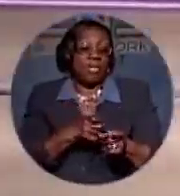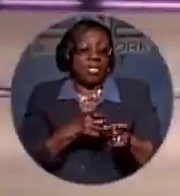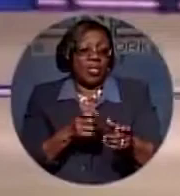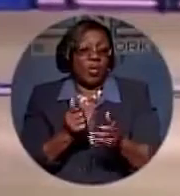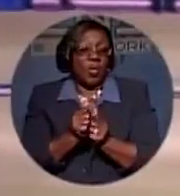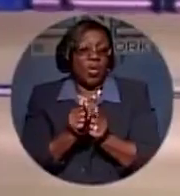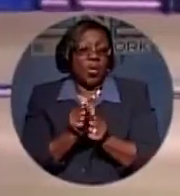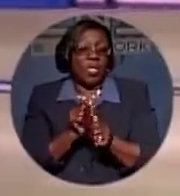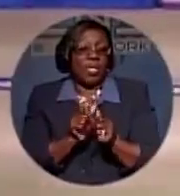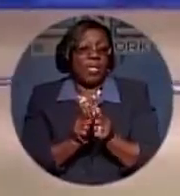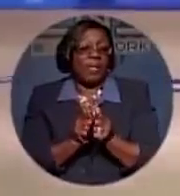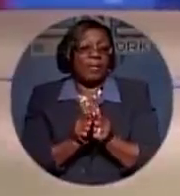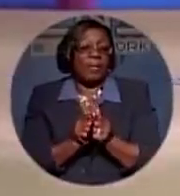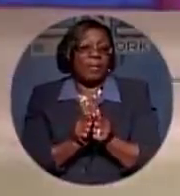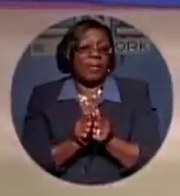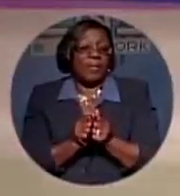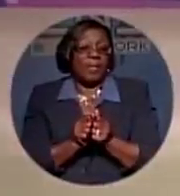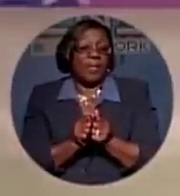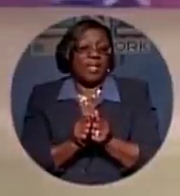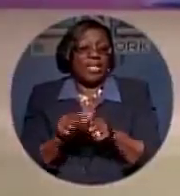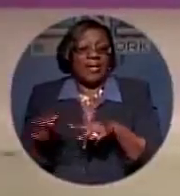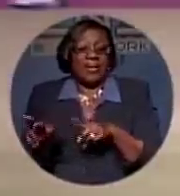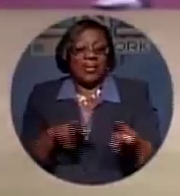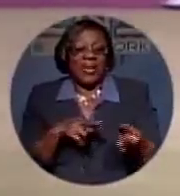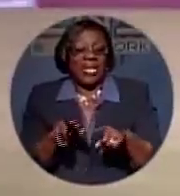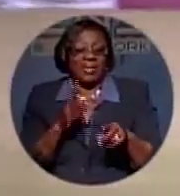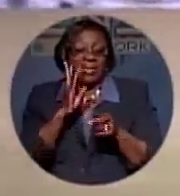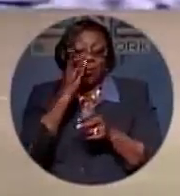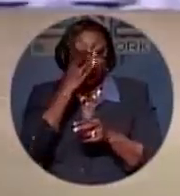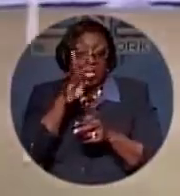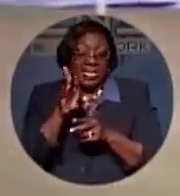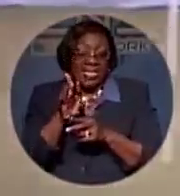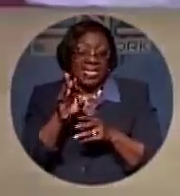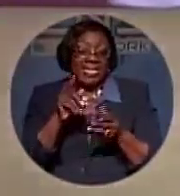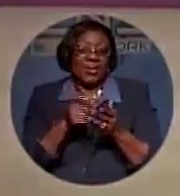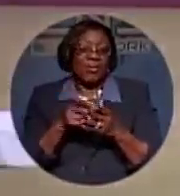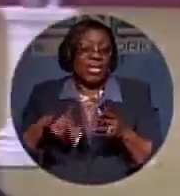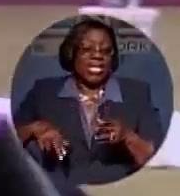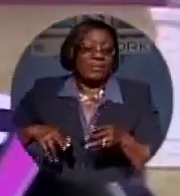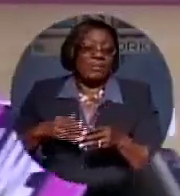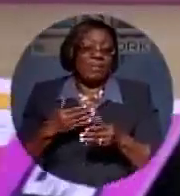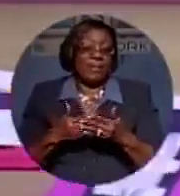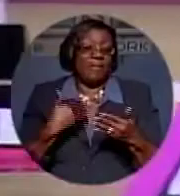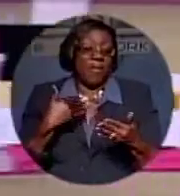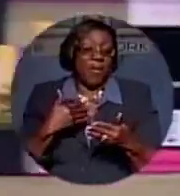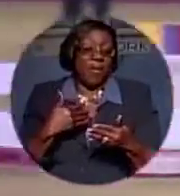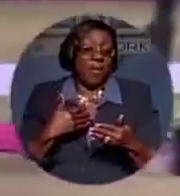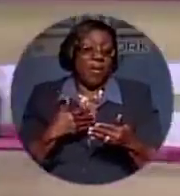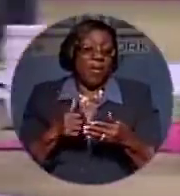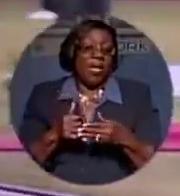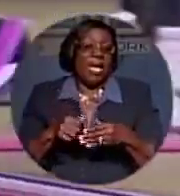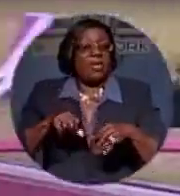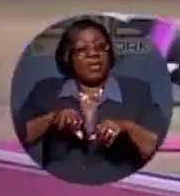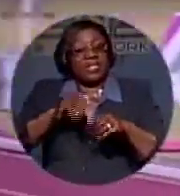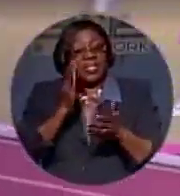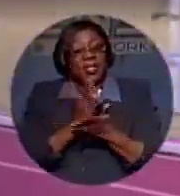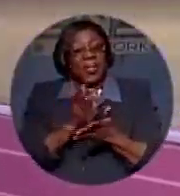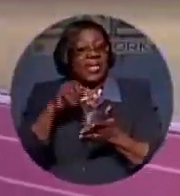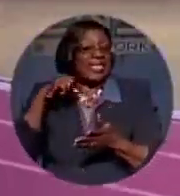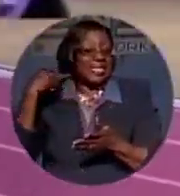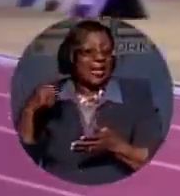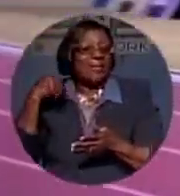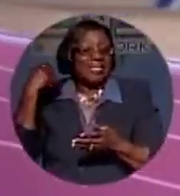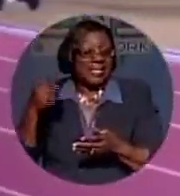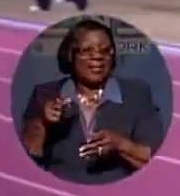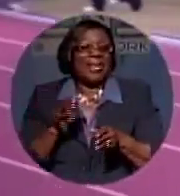off. And I was just ready. We was watching the 2 relays before. We just wanted to break the streak that Jamaica had, so